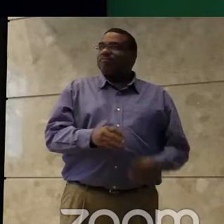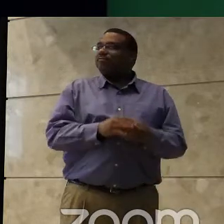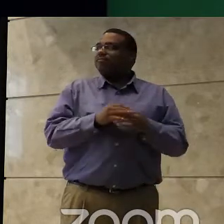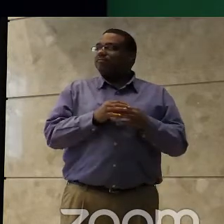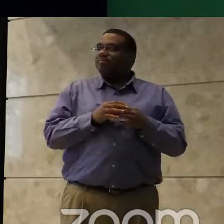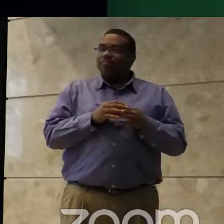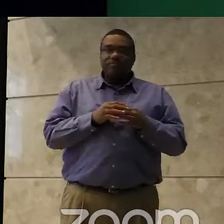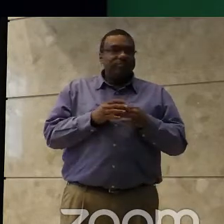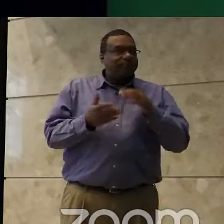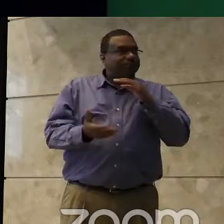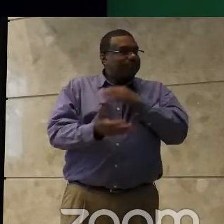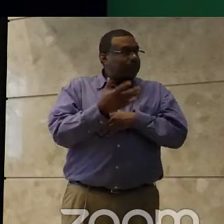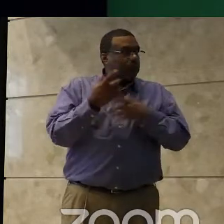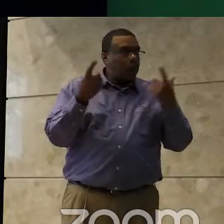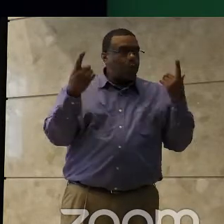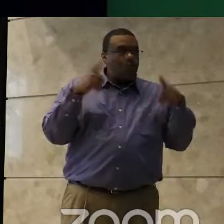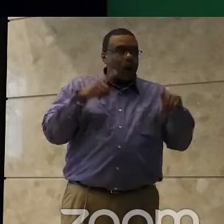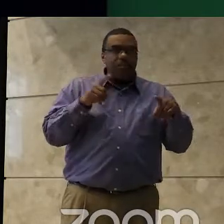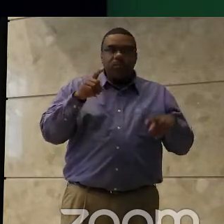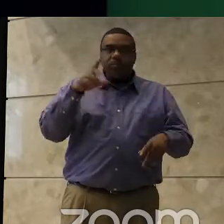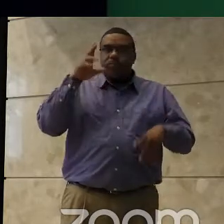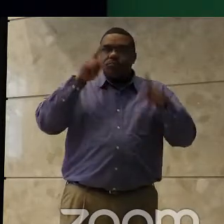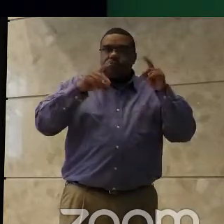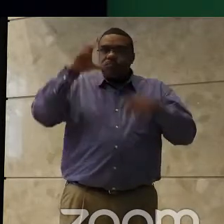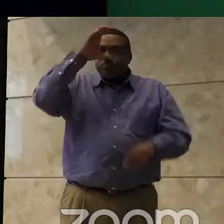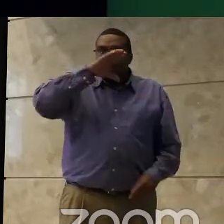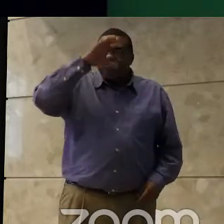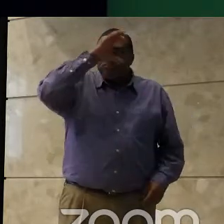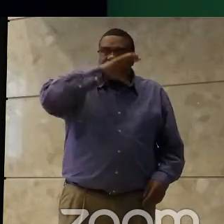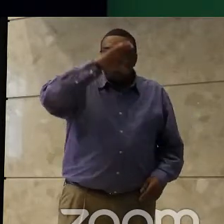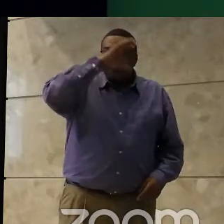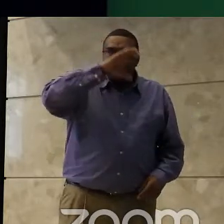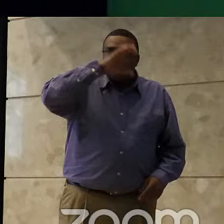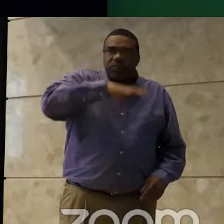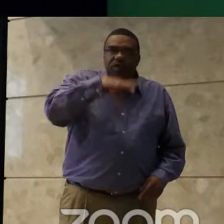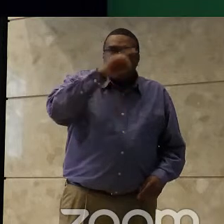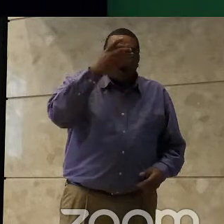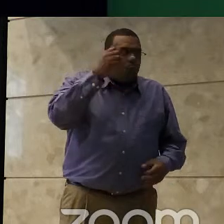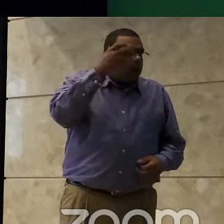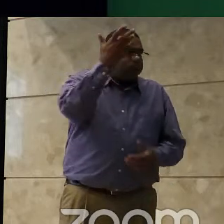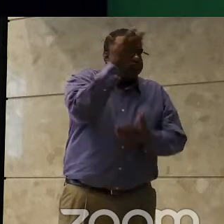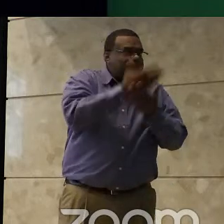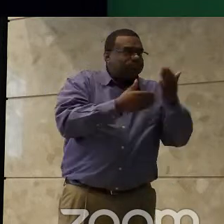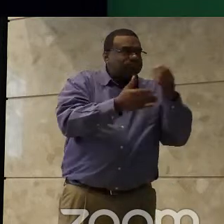And they found a little hand with a ring.